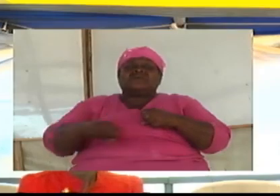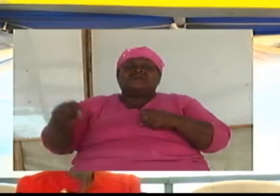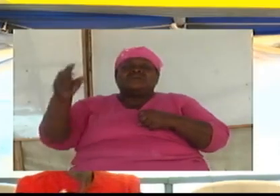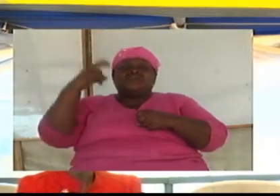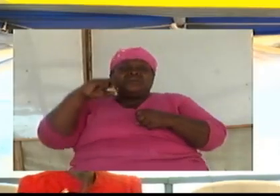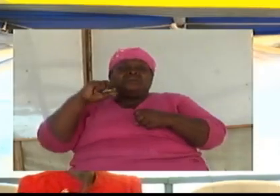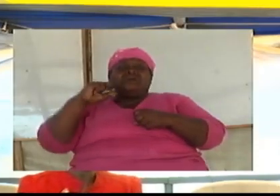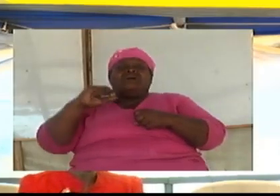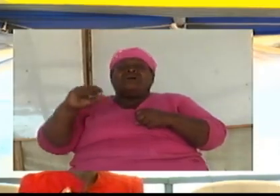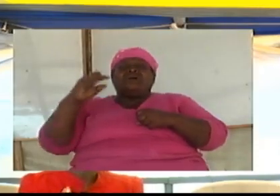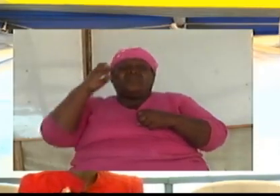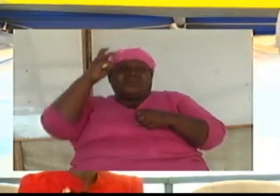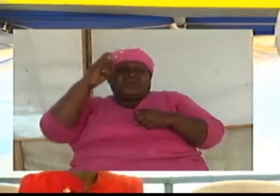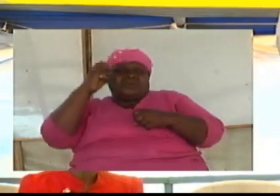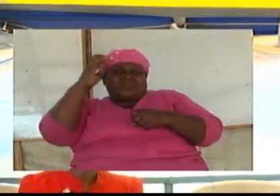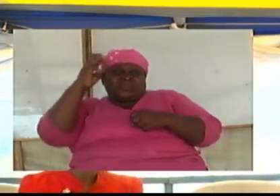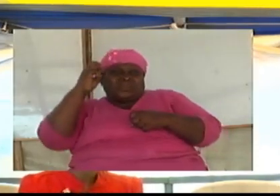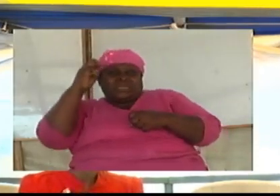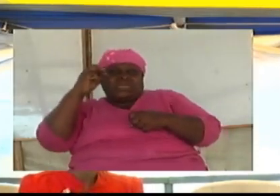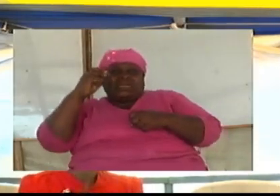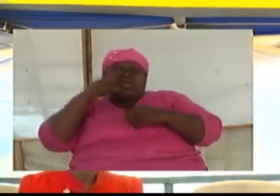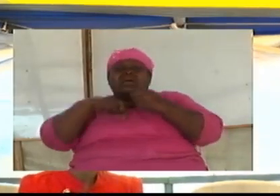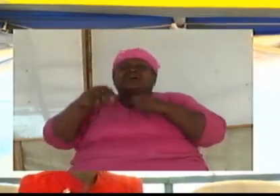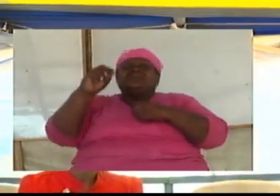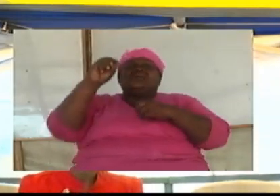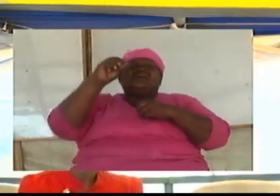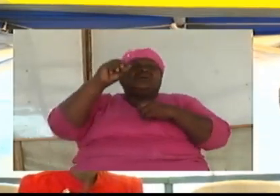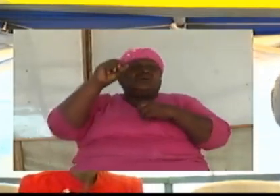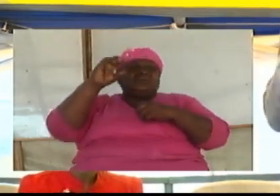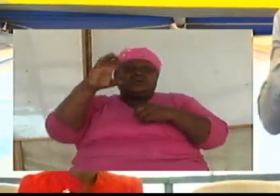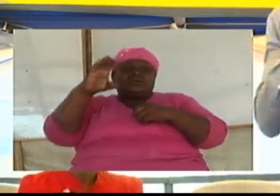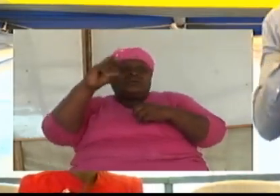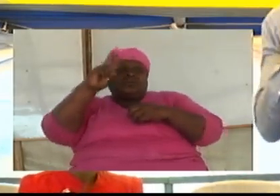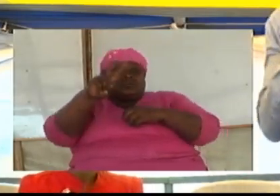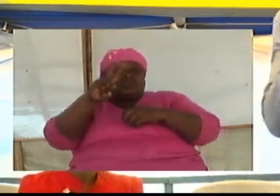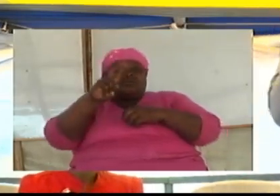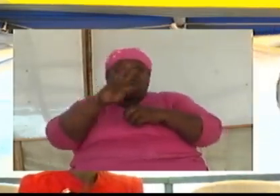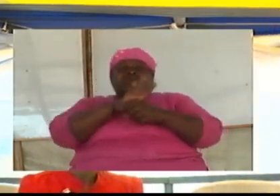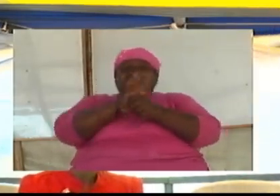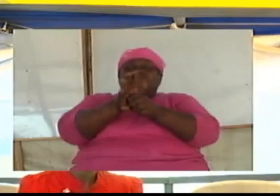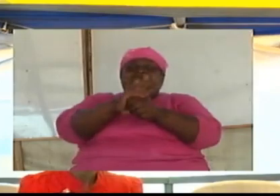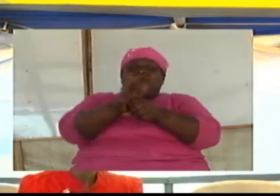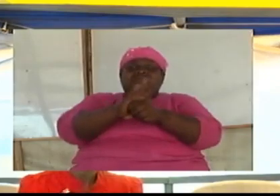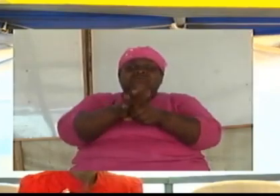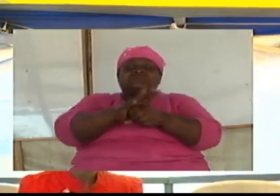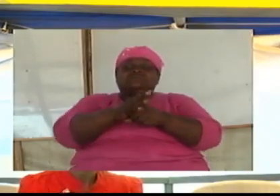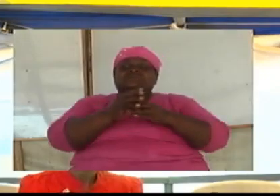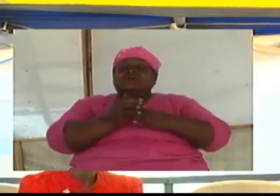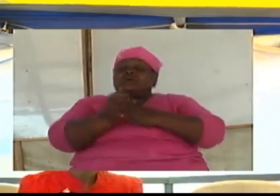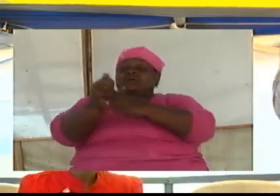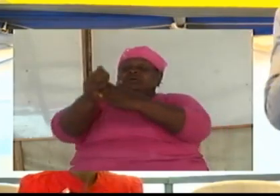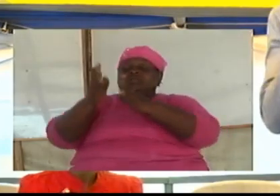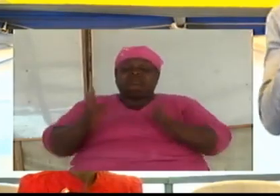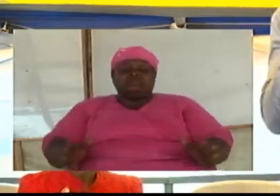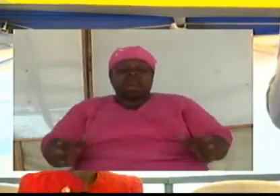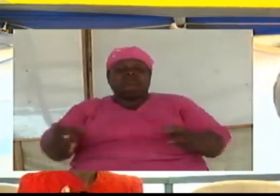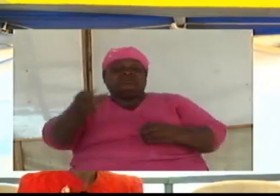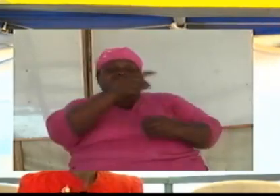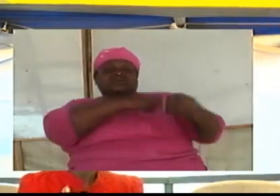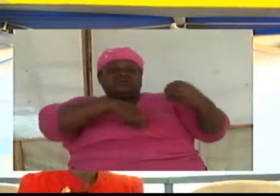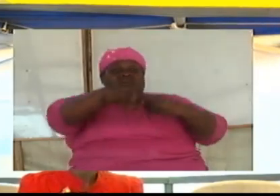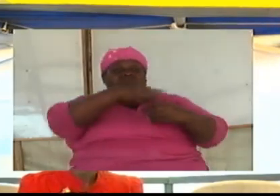of the coronavirus. Praise the Lord Jesus. And leaders around the world